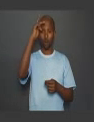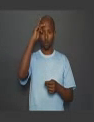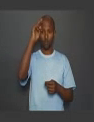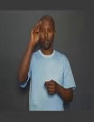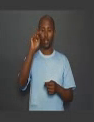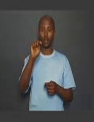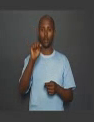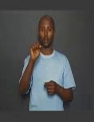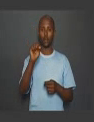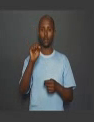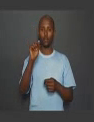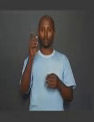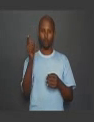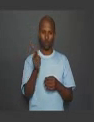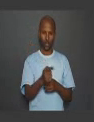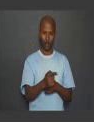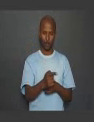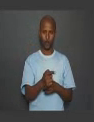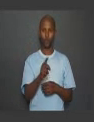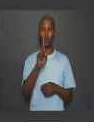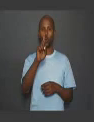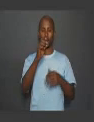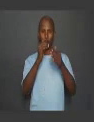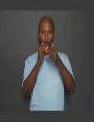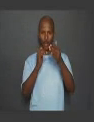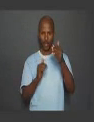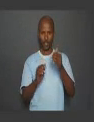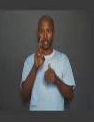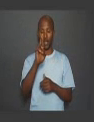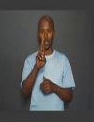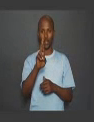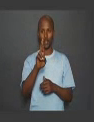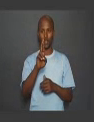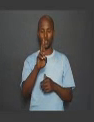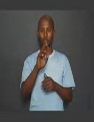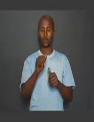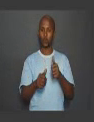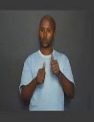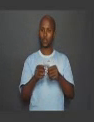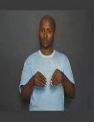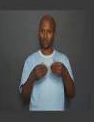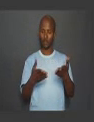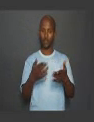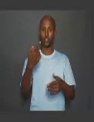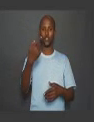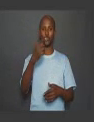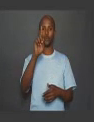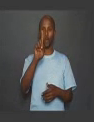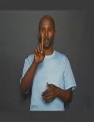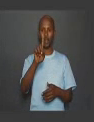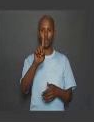of n over 1 minus r, which leaves